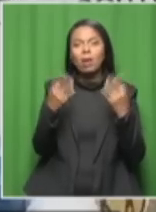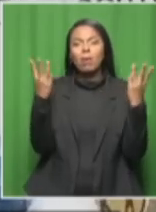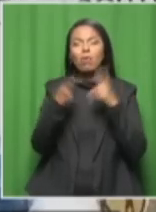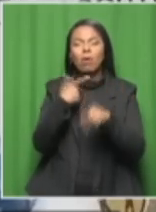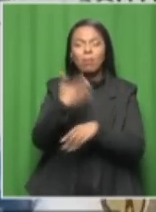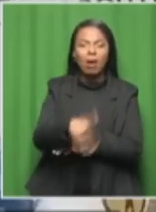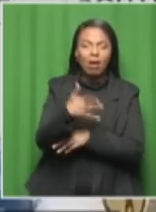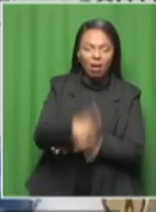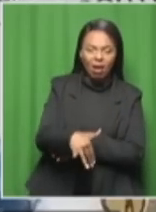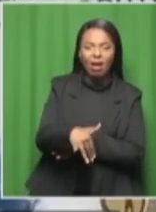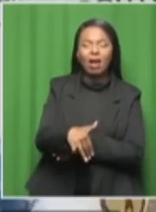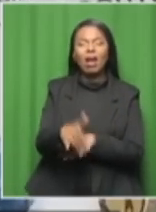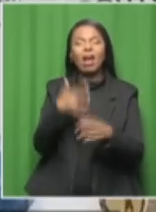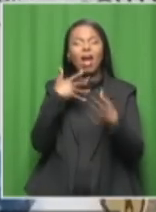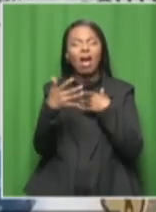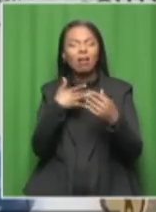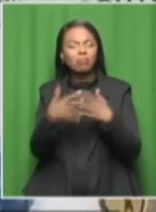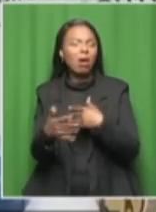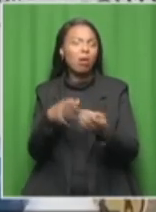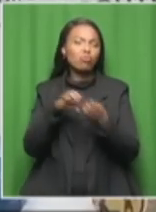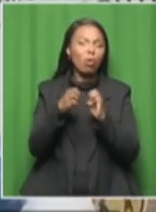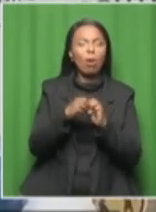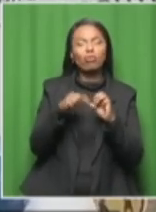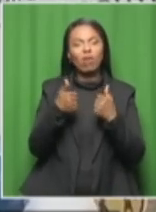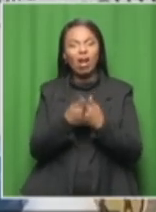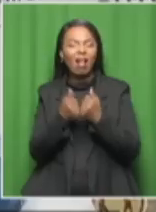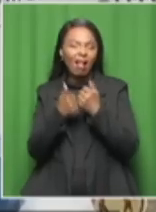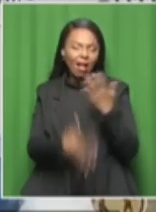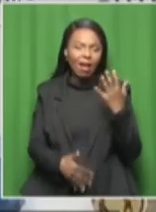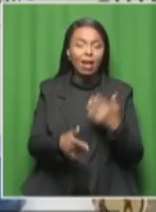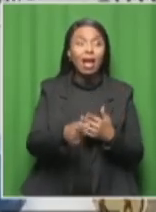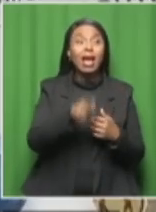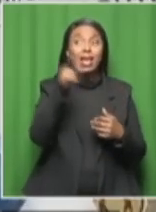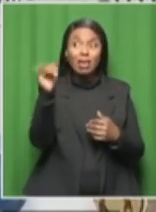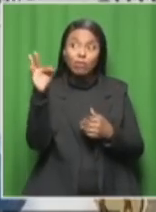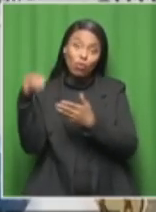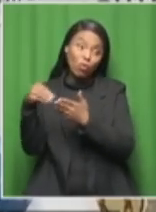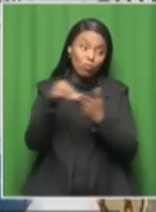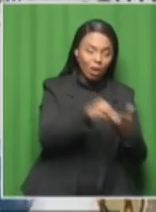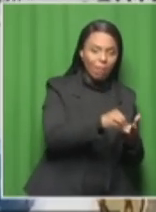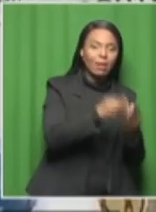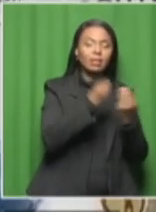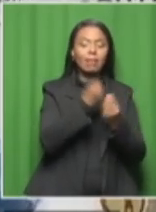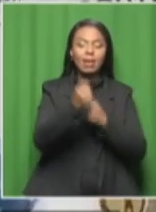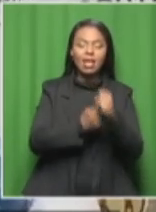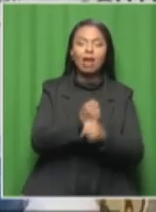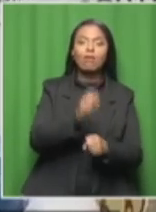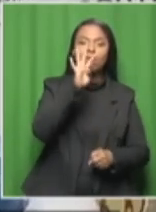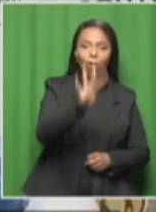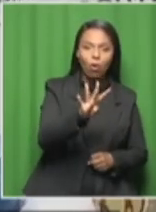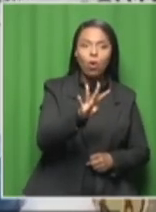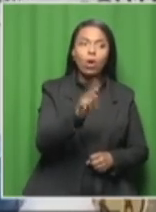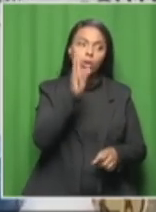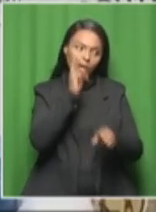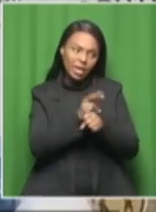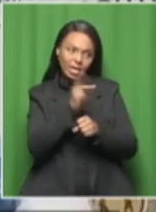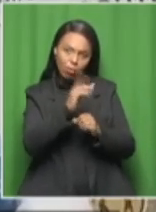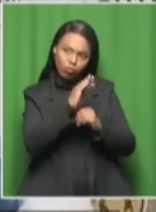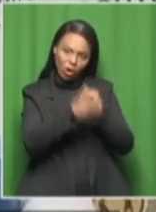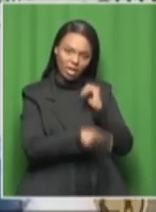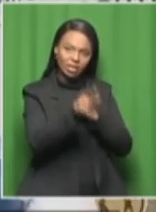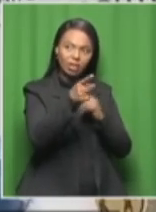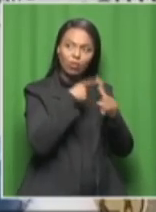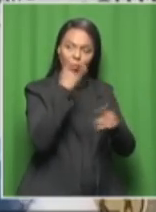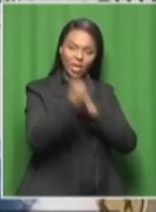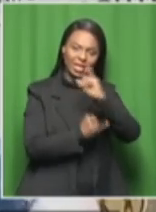meant to review your refugee status every 4 years to see whether you still need international protection, because that's